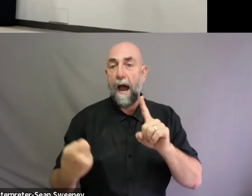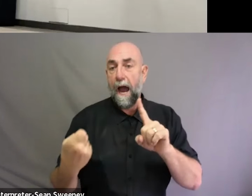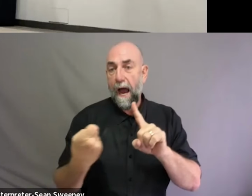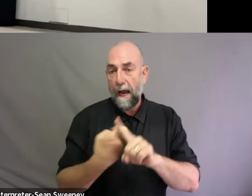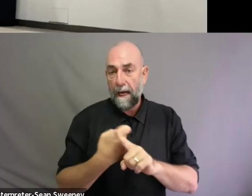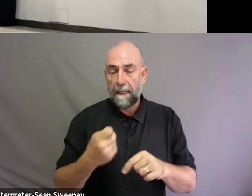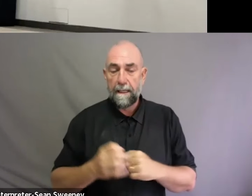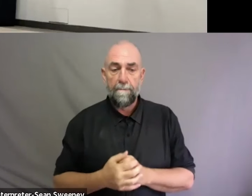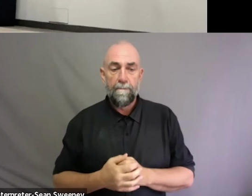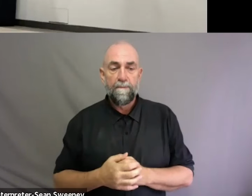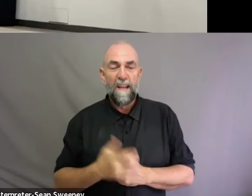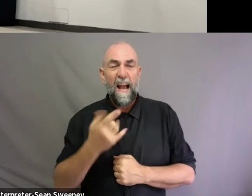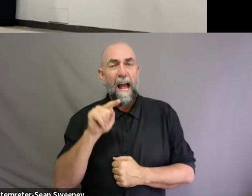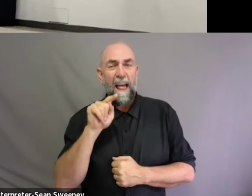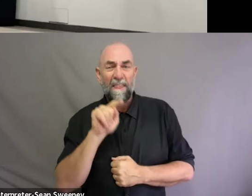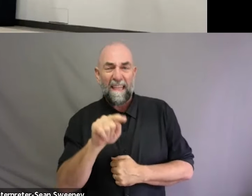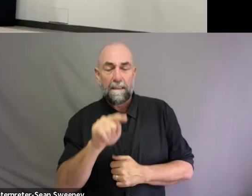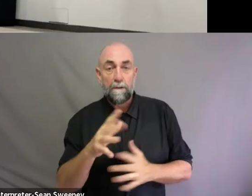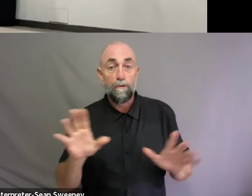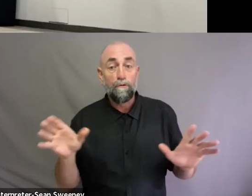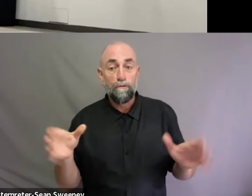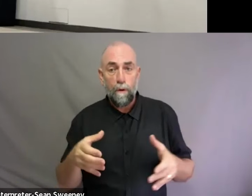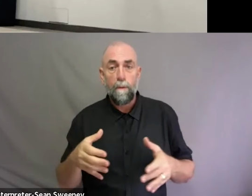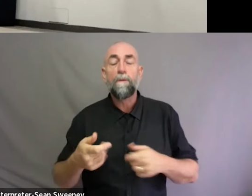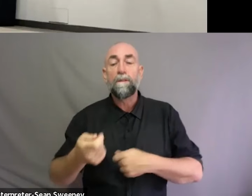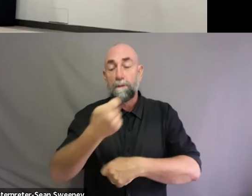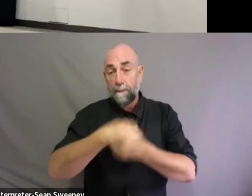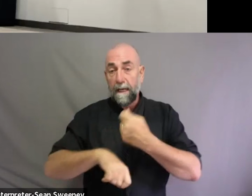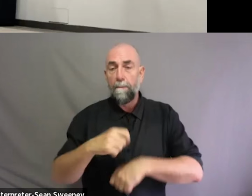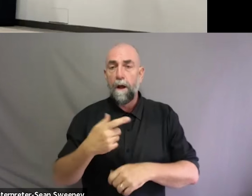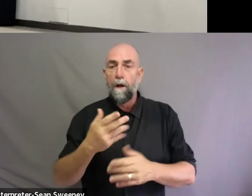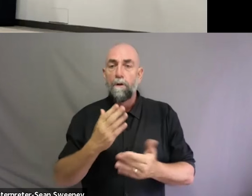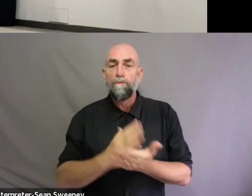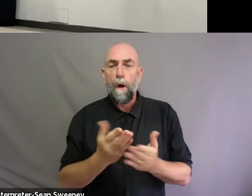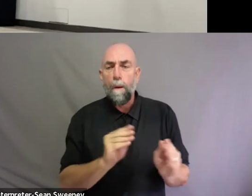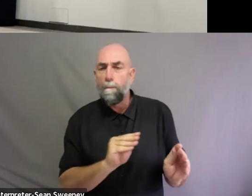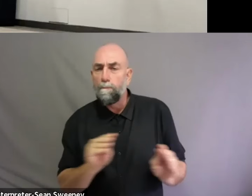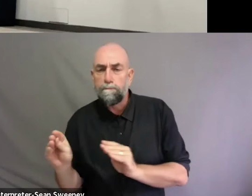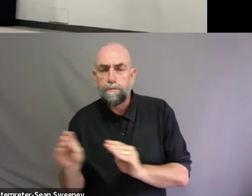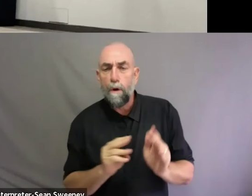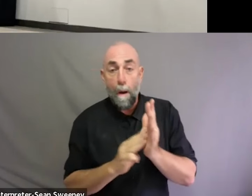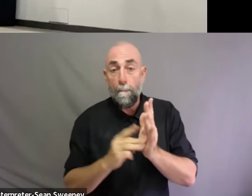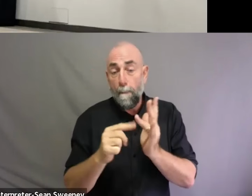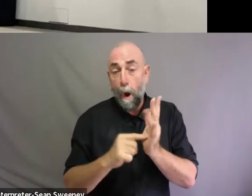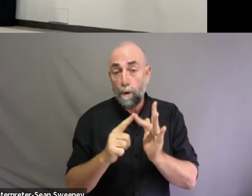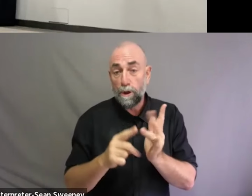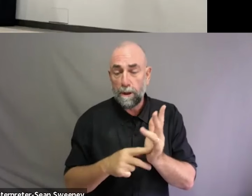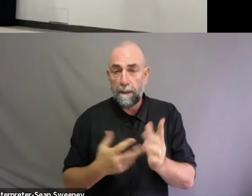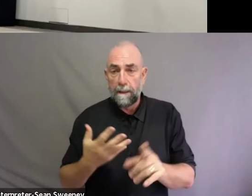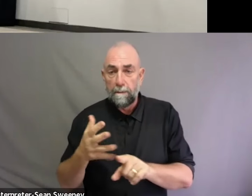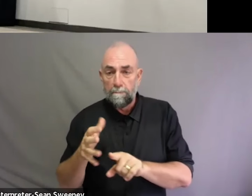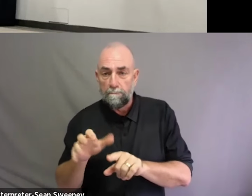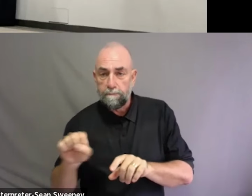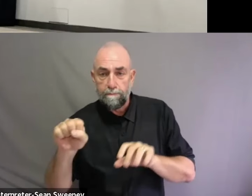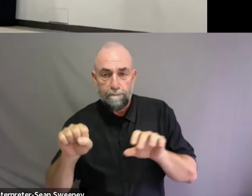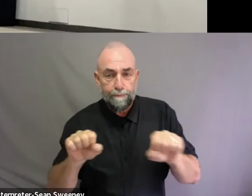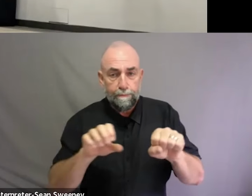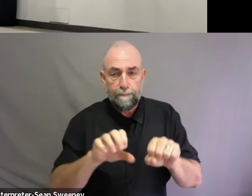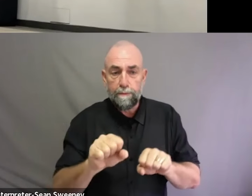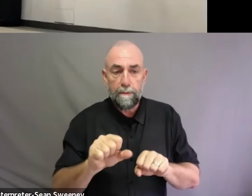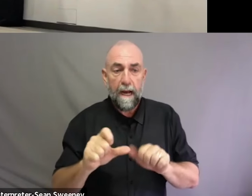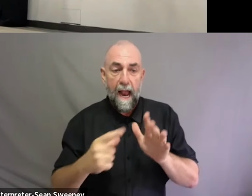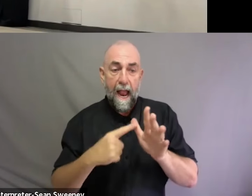the group more on motion capture as a creative tool. And that this particular system, so this particular motion capture